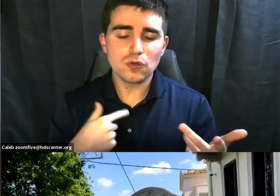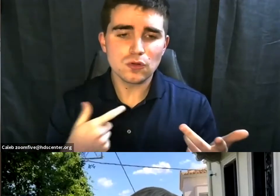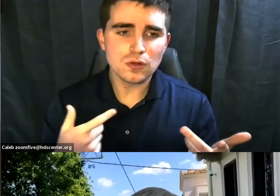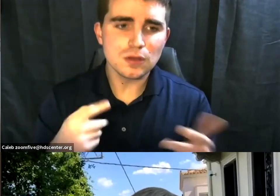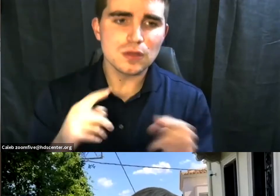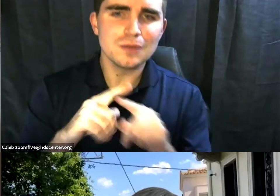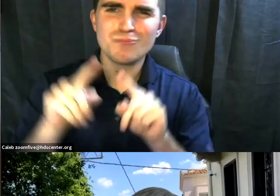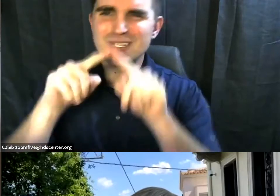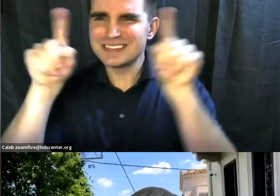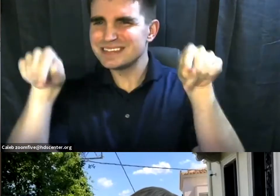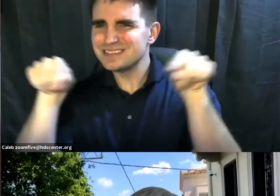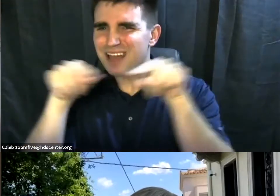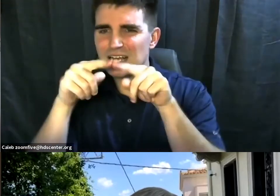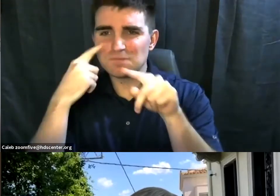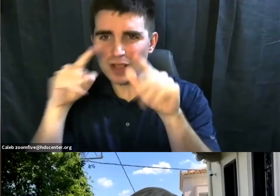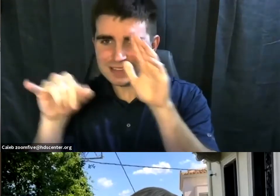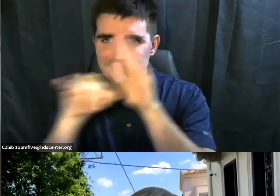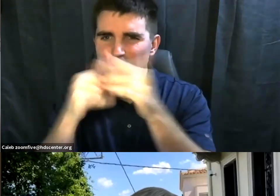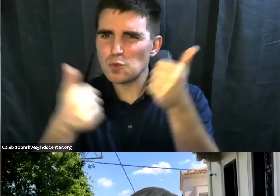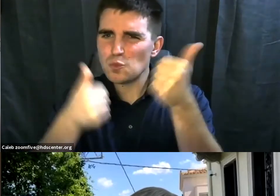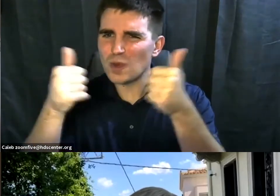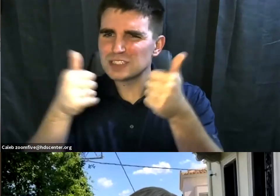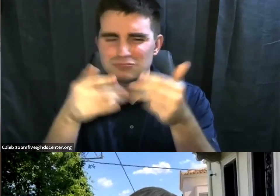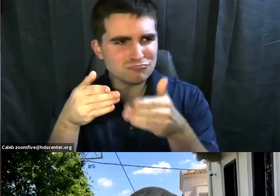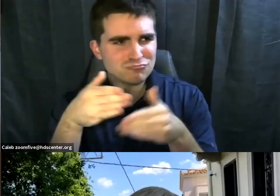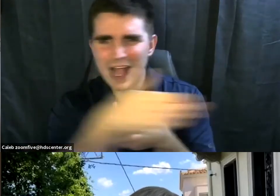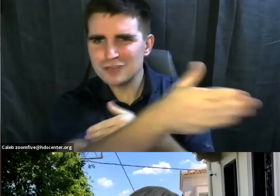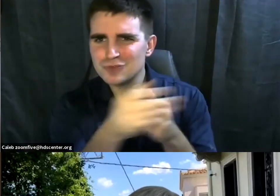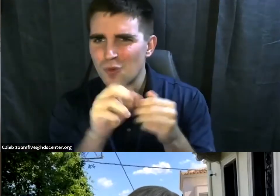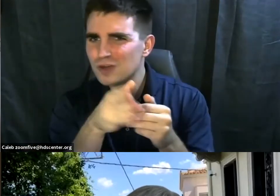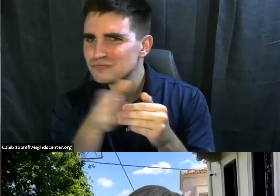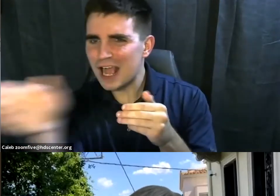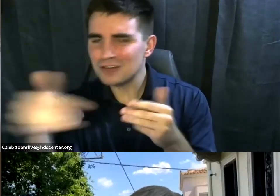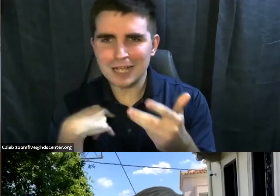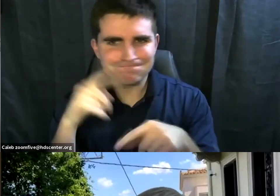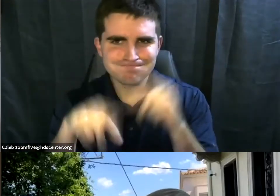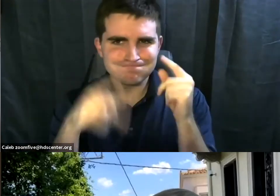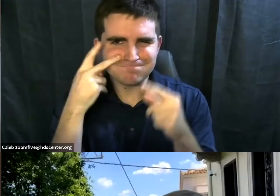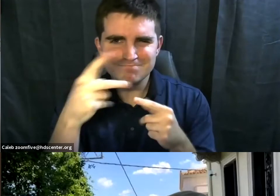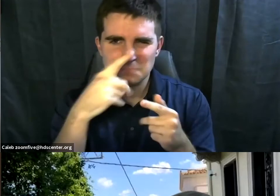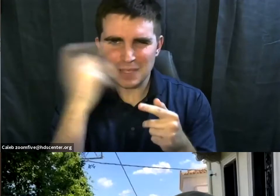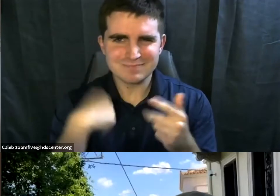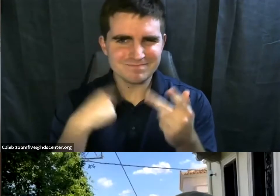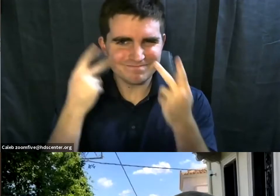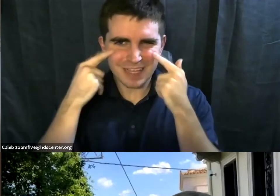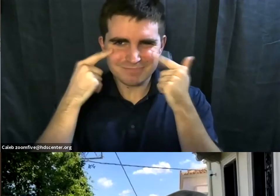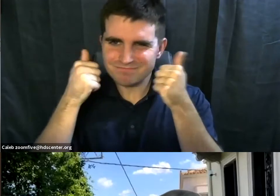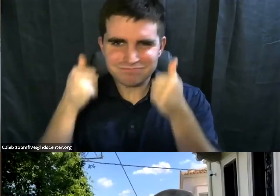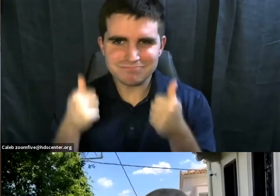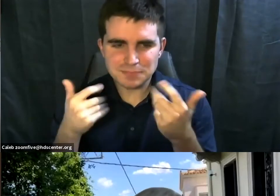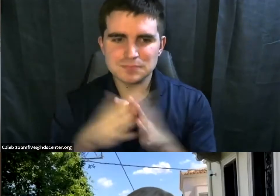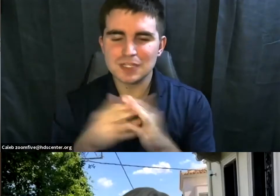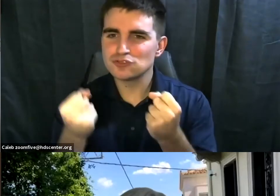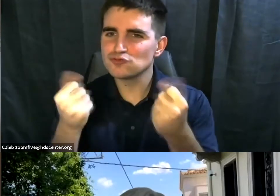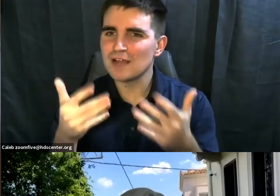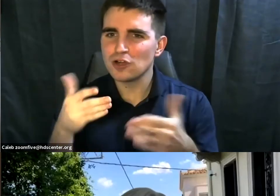signs in the front of the bus to identify its routes were not really discernible to me because of my visual problem. And drivers of the buses at that